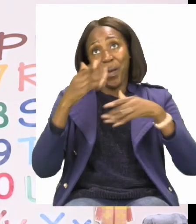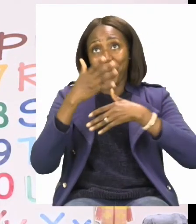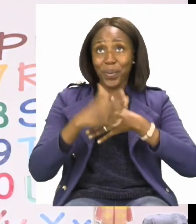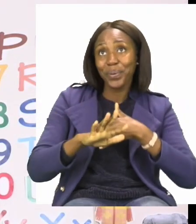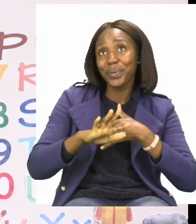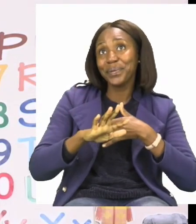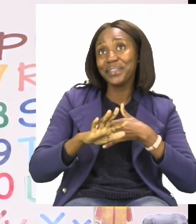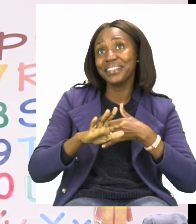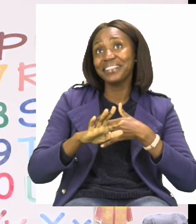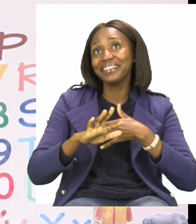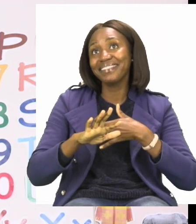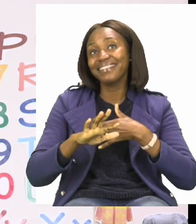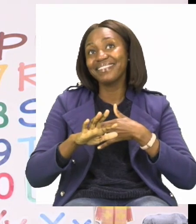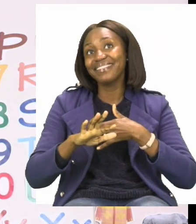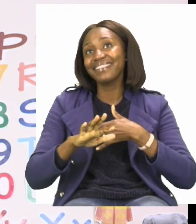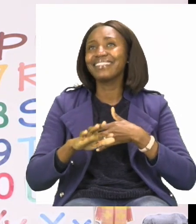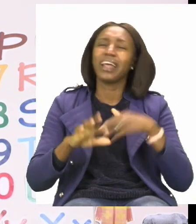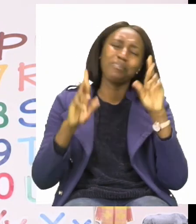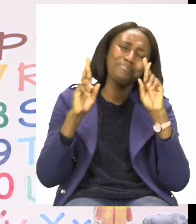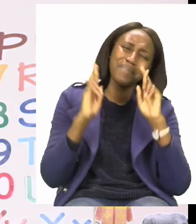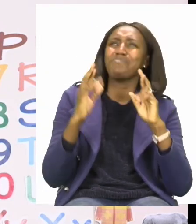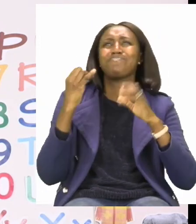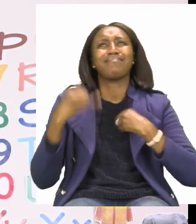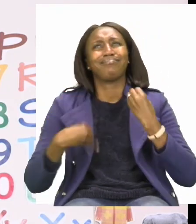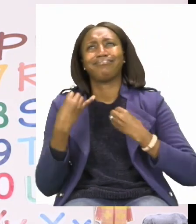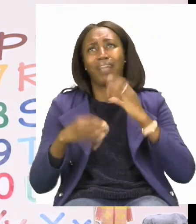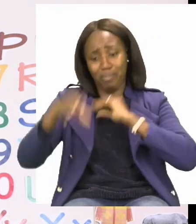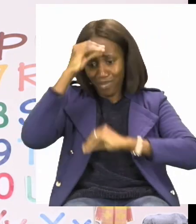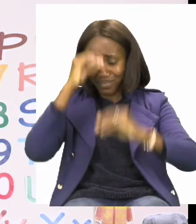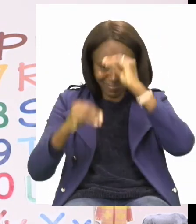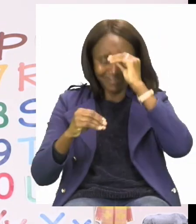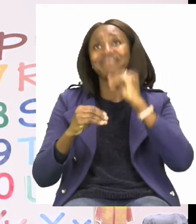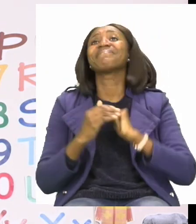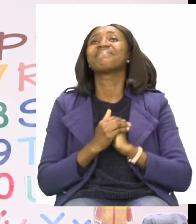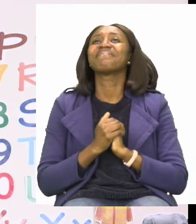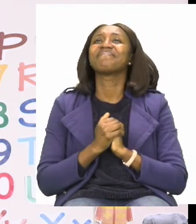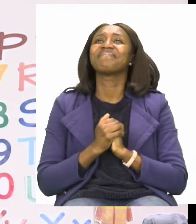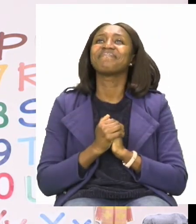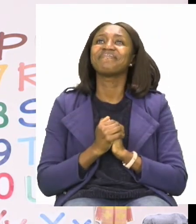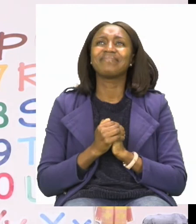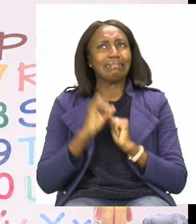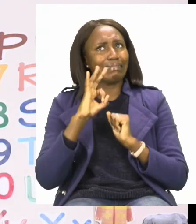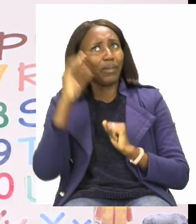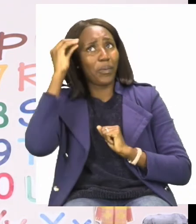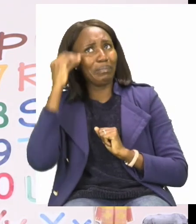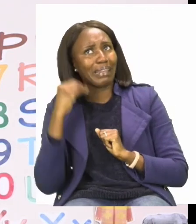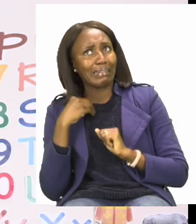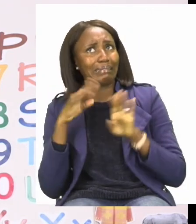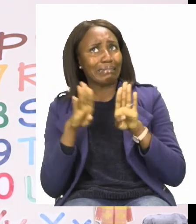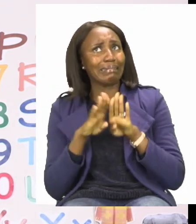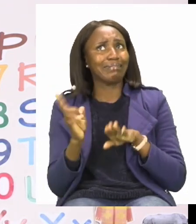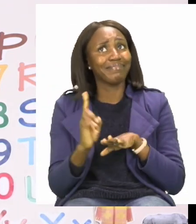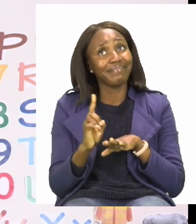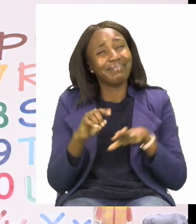end of our lesson, and I hope you had fun. I know I did. So, if you're not sure what to do, or you